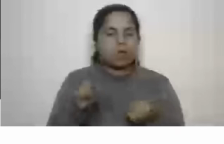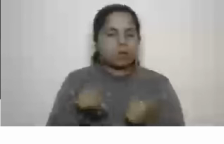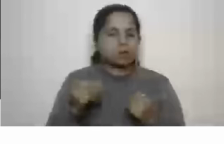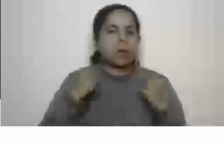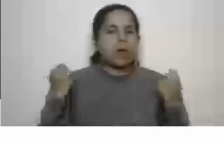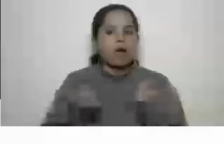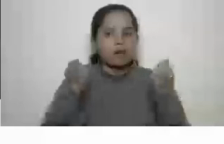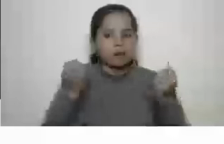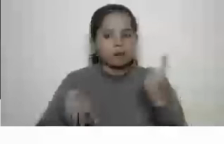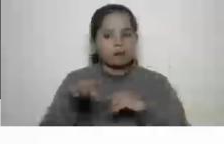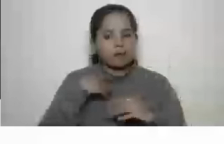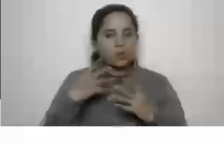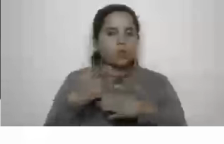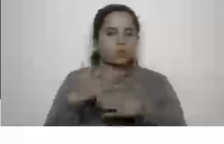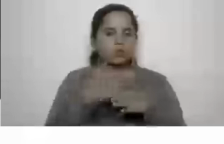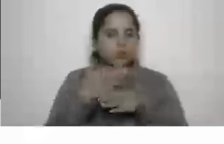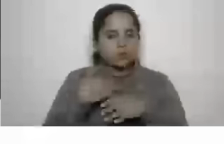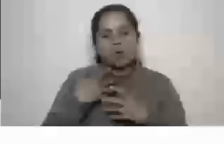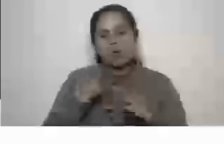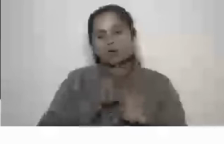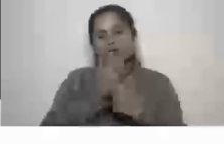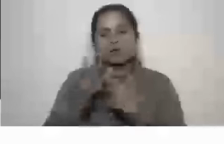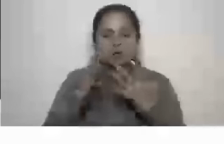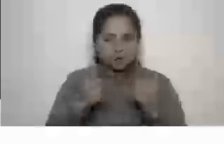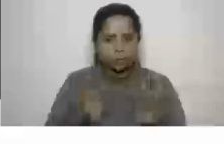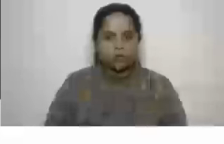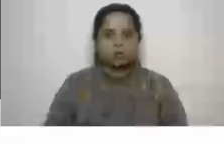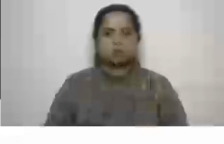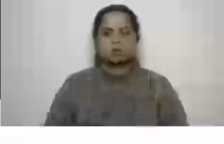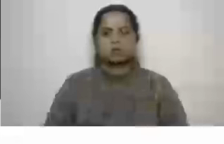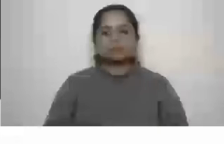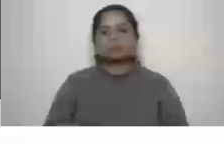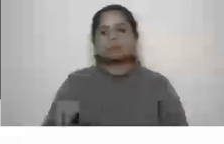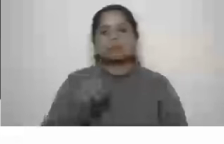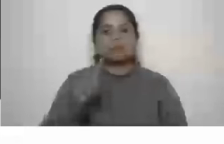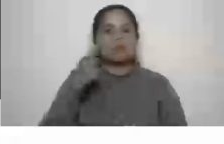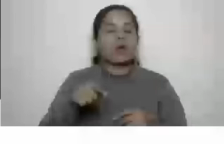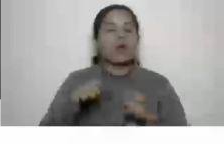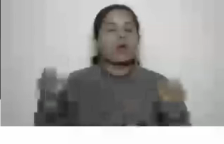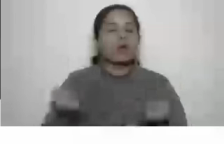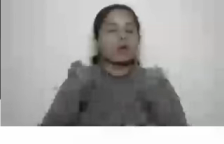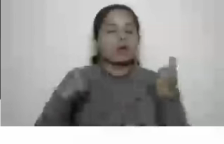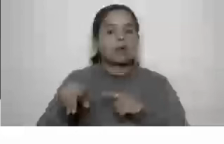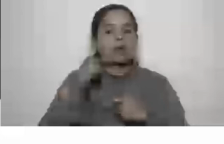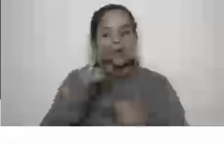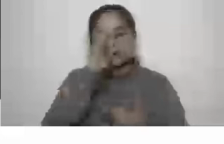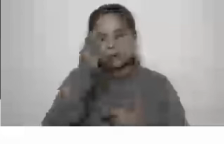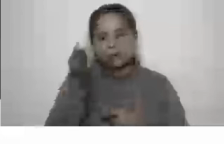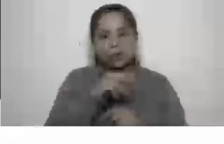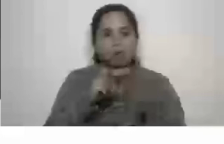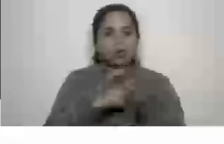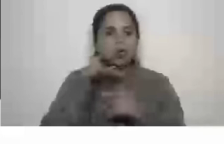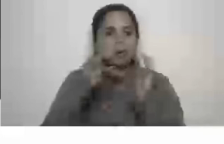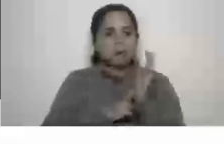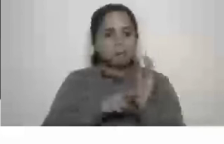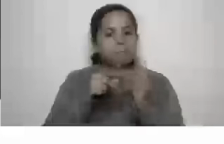activities that I'd like to share from my side. Here's the first activity that is taken directly from Nipun Bharat